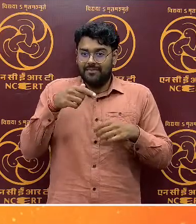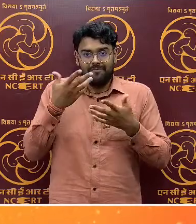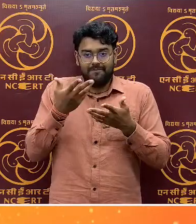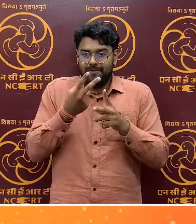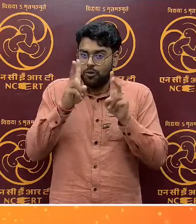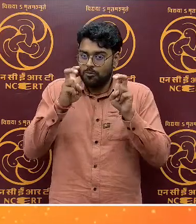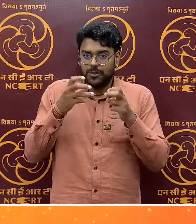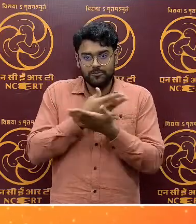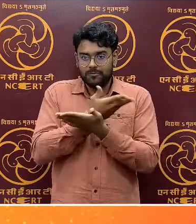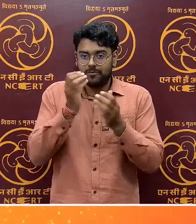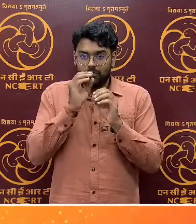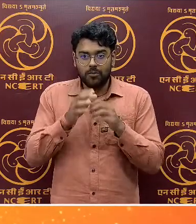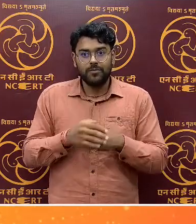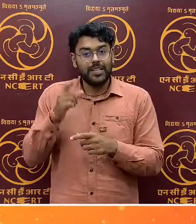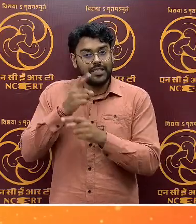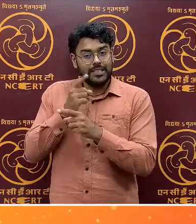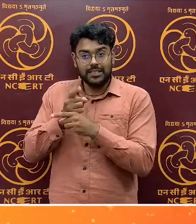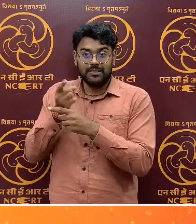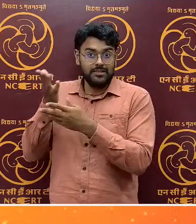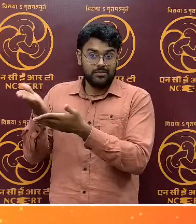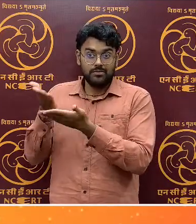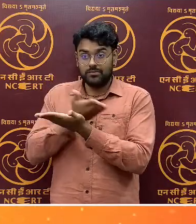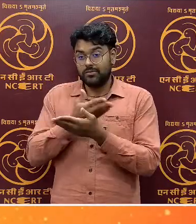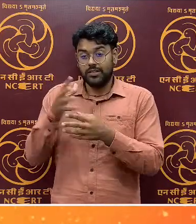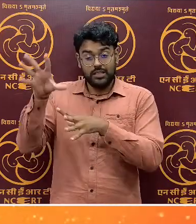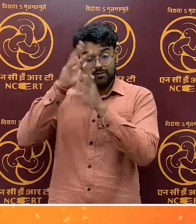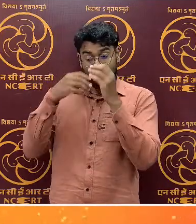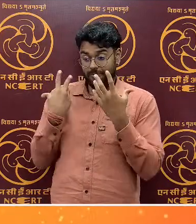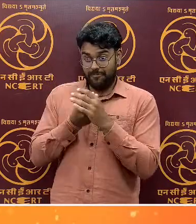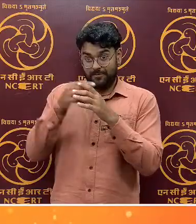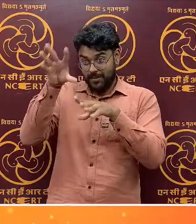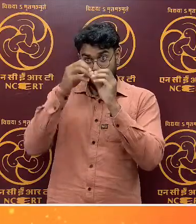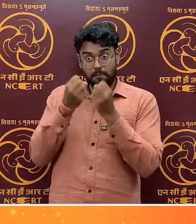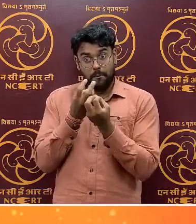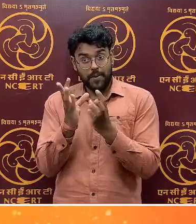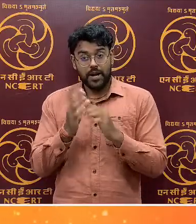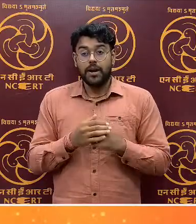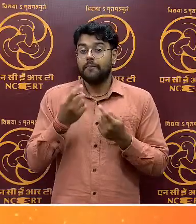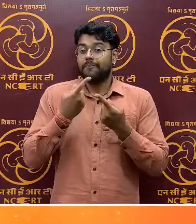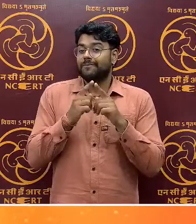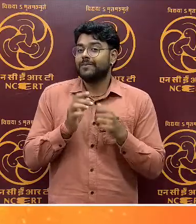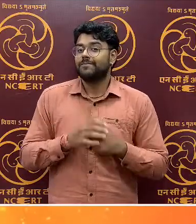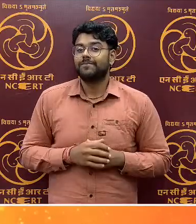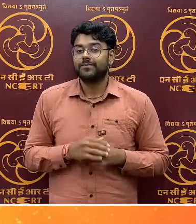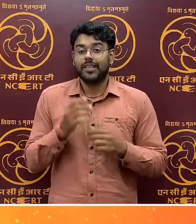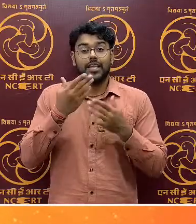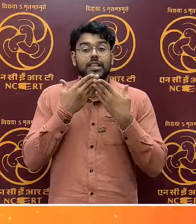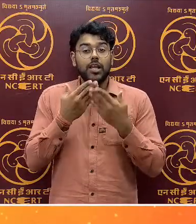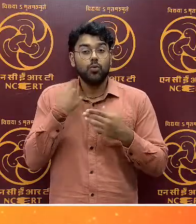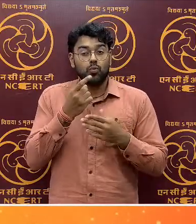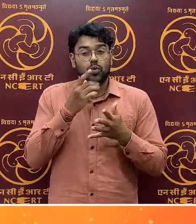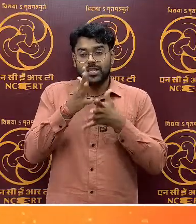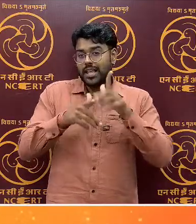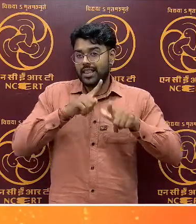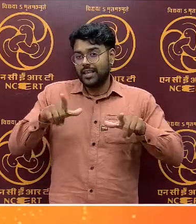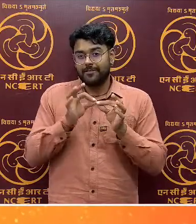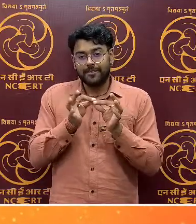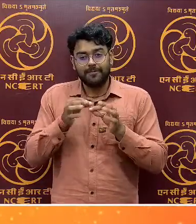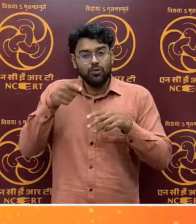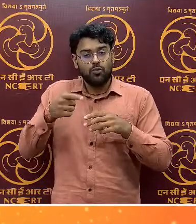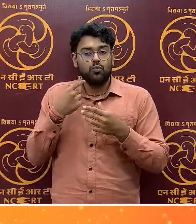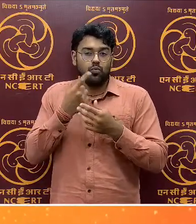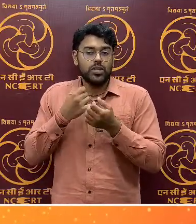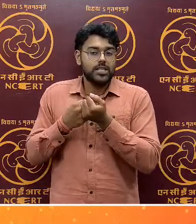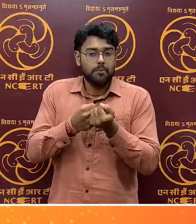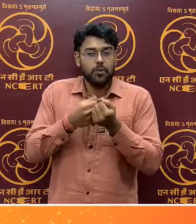animals, and with the Miss Priti Maan, of course, we learnt a lot about it. And I would also like to thank my ISL interpreter Dave for continuously supporting us